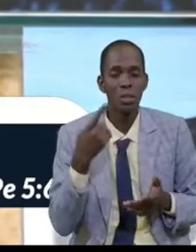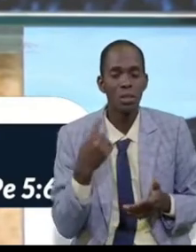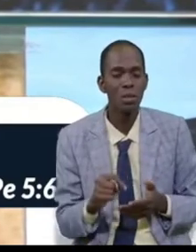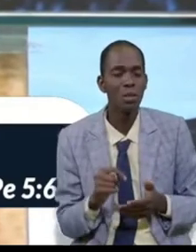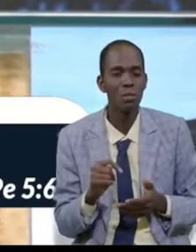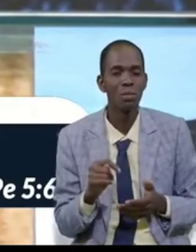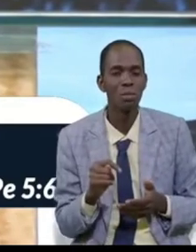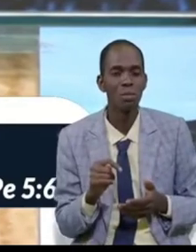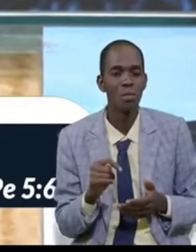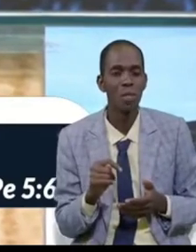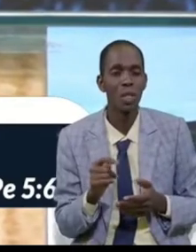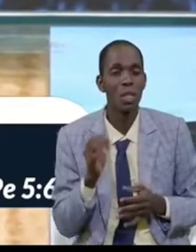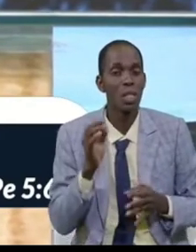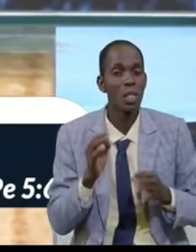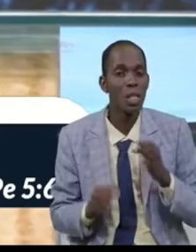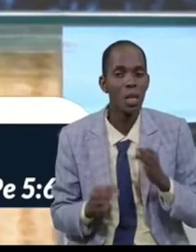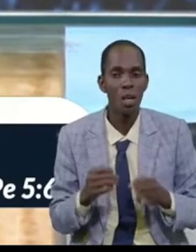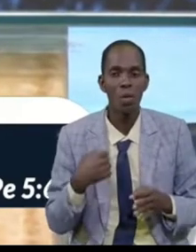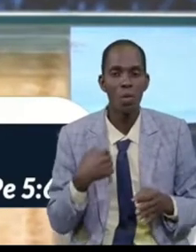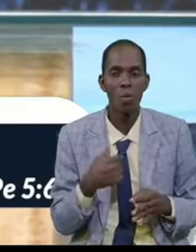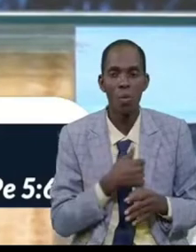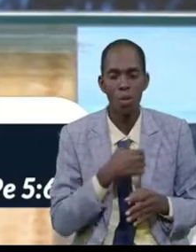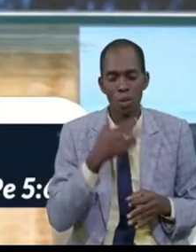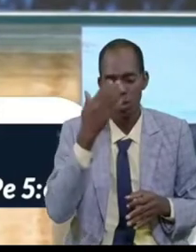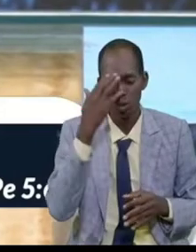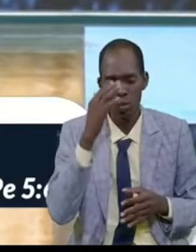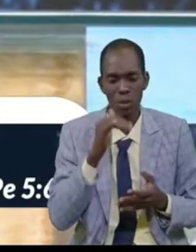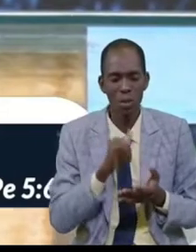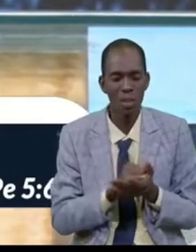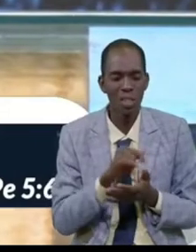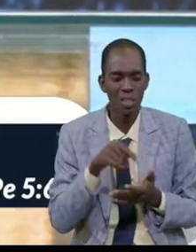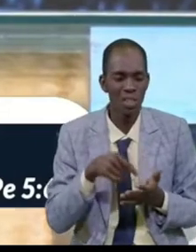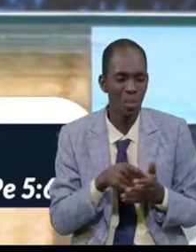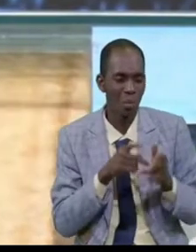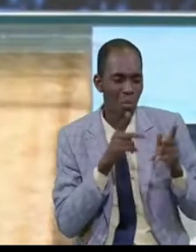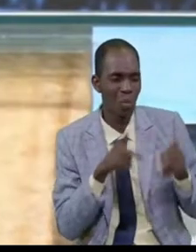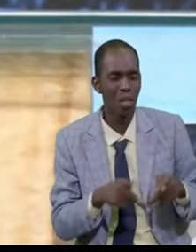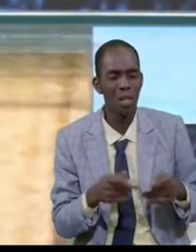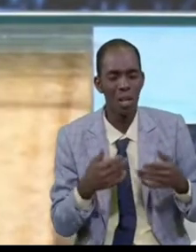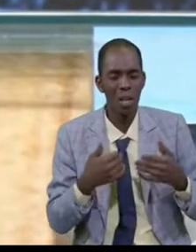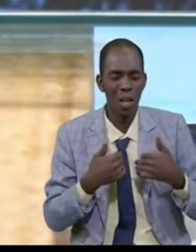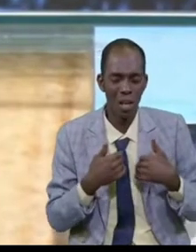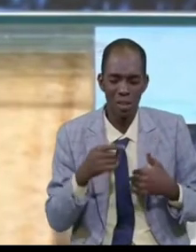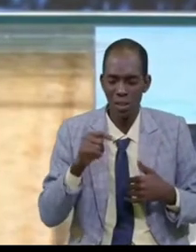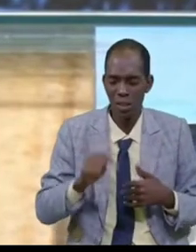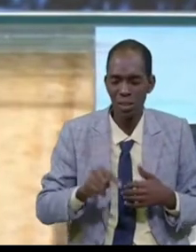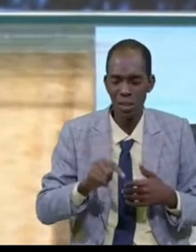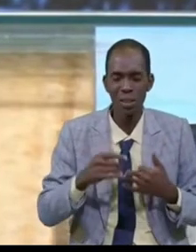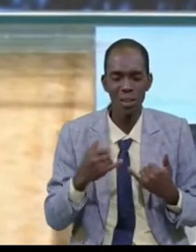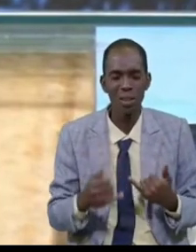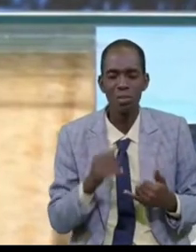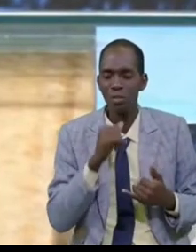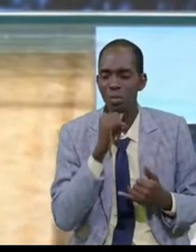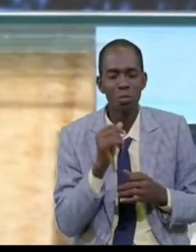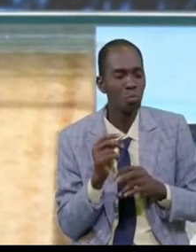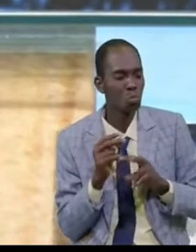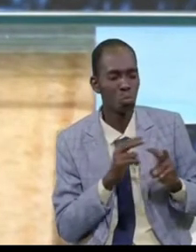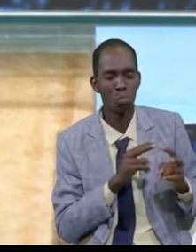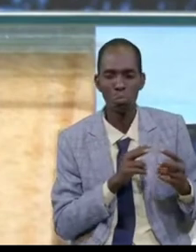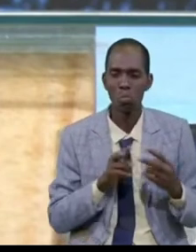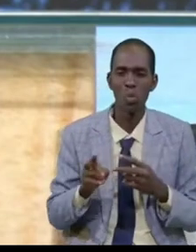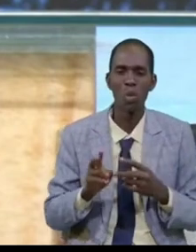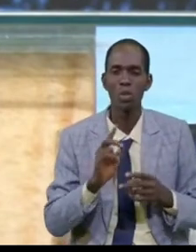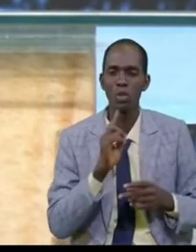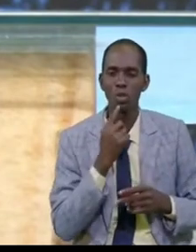to him. But if we know that this person has need now, and we are not looking here and there,